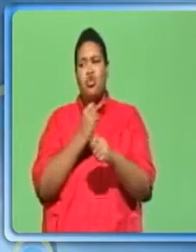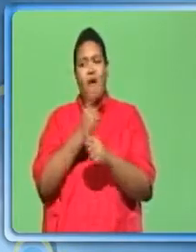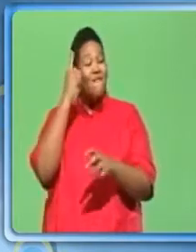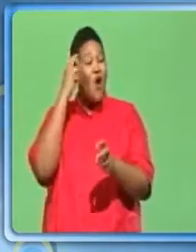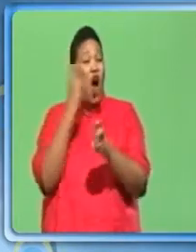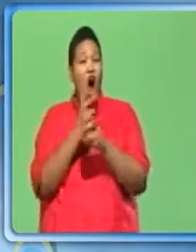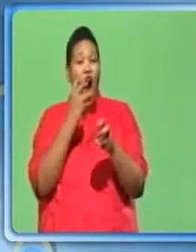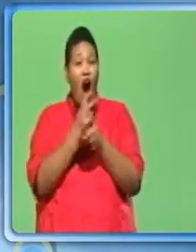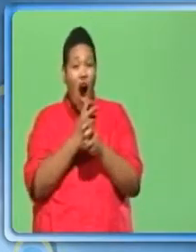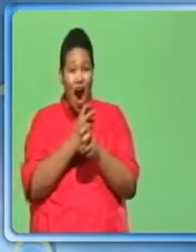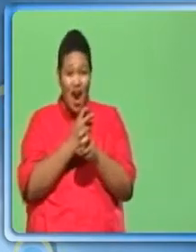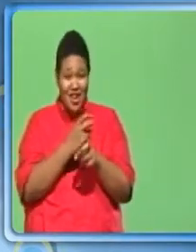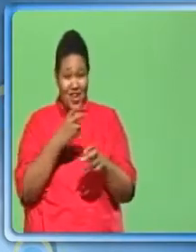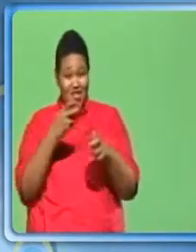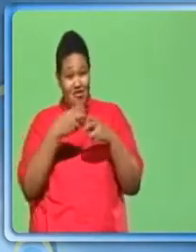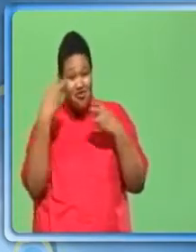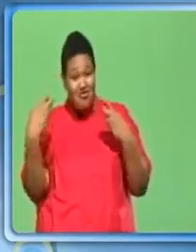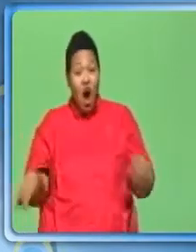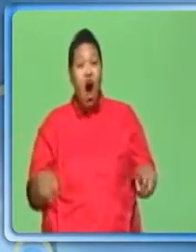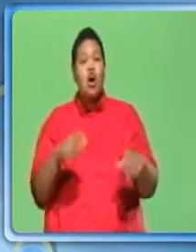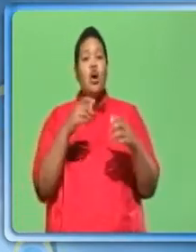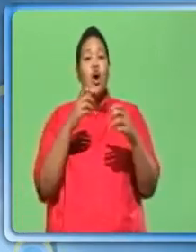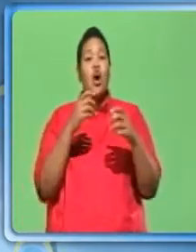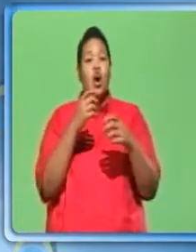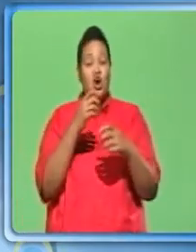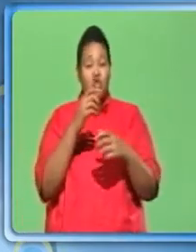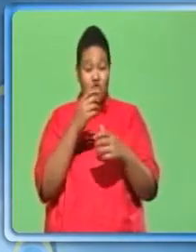ground, blasting is usually undertaken.